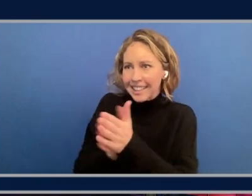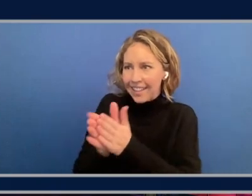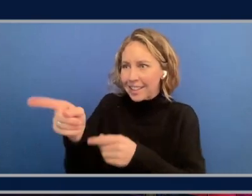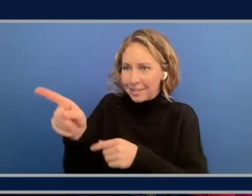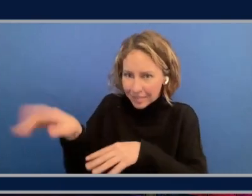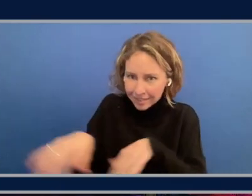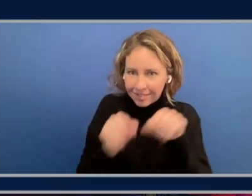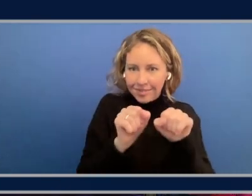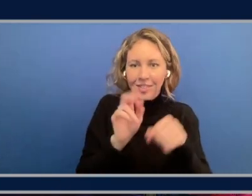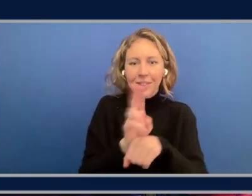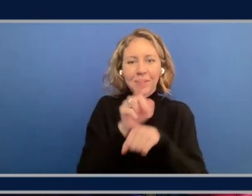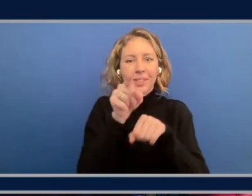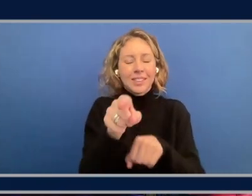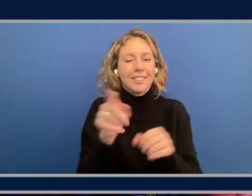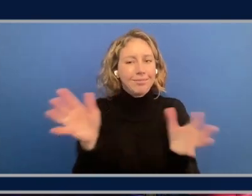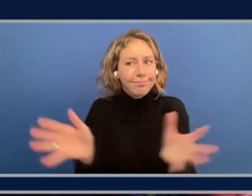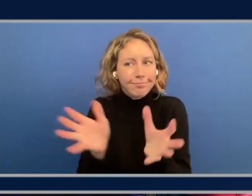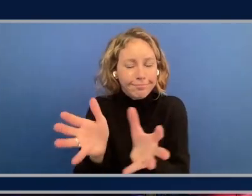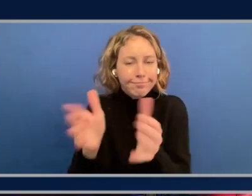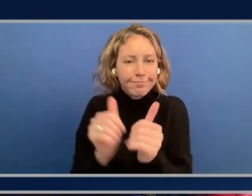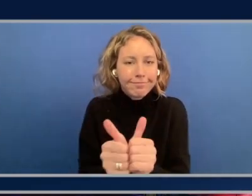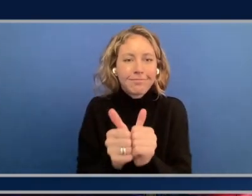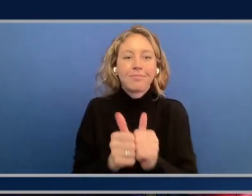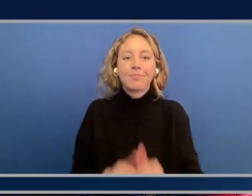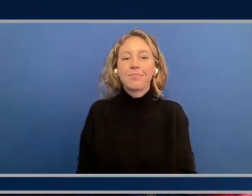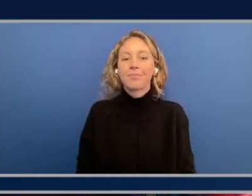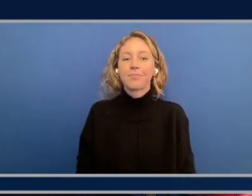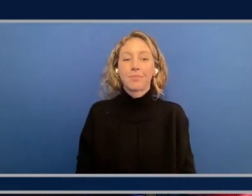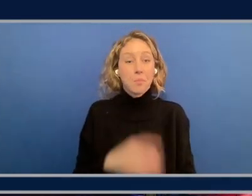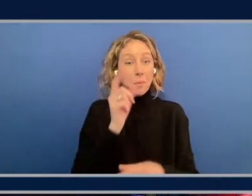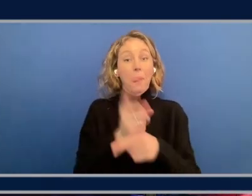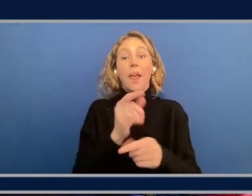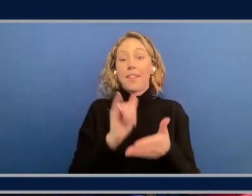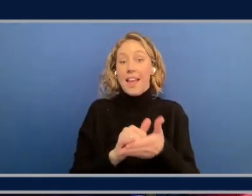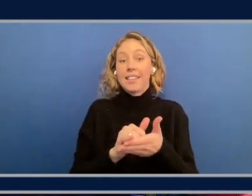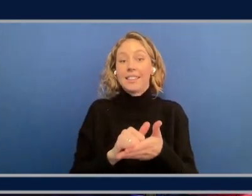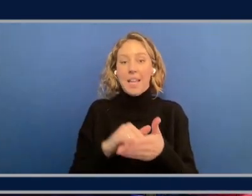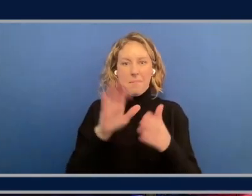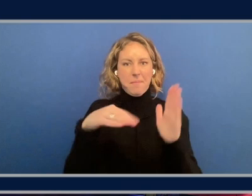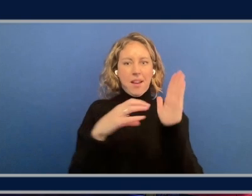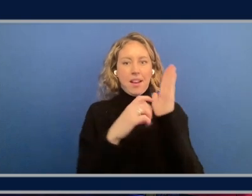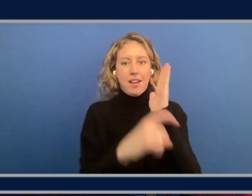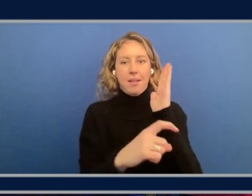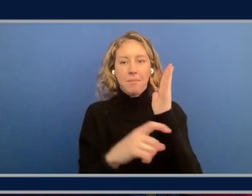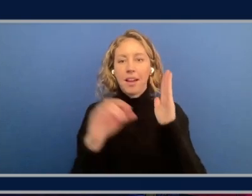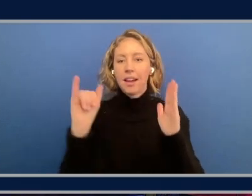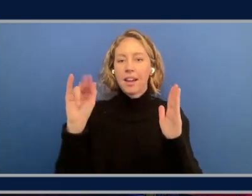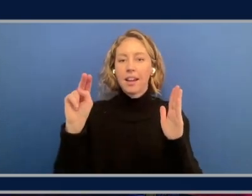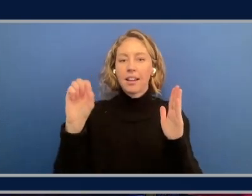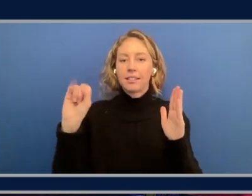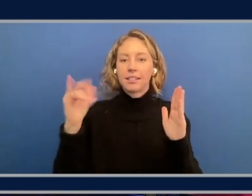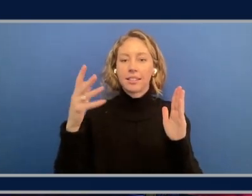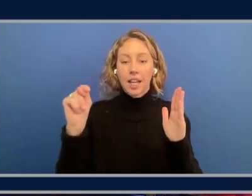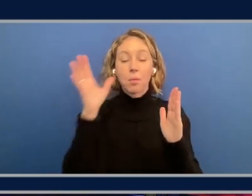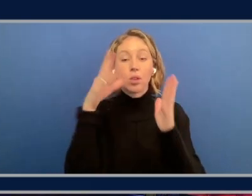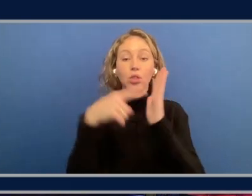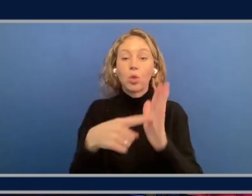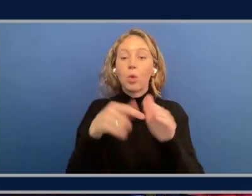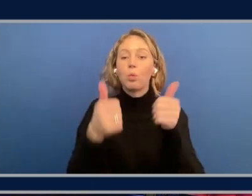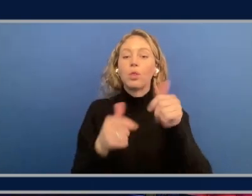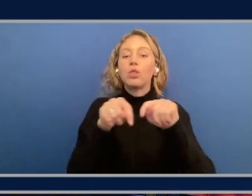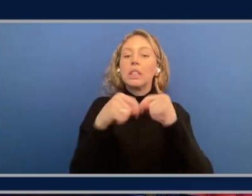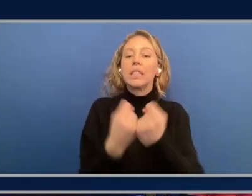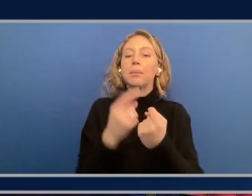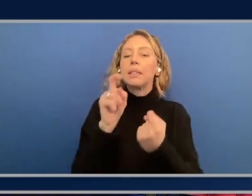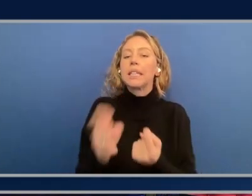I do to push right. them forward? How do we get here? them to do it? Yeah. Yep, and that's that section here. So that bottom level insights here, it actually shows you teams that might maybe need